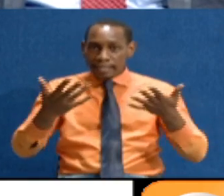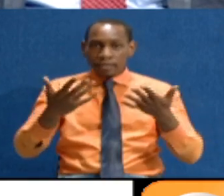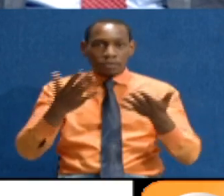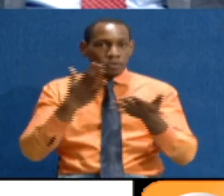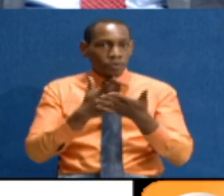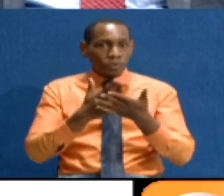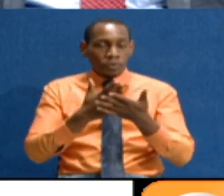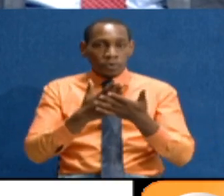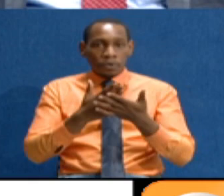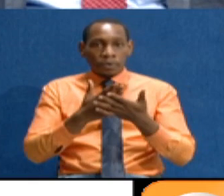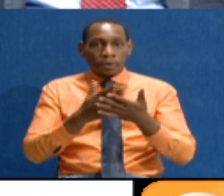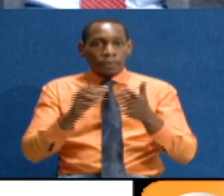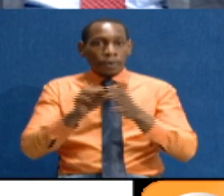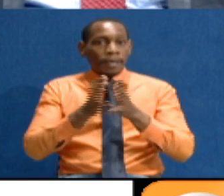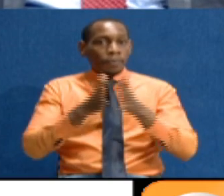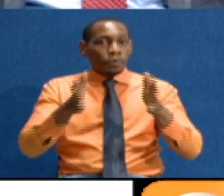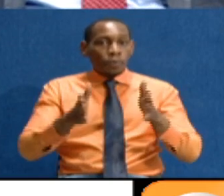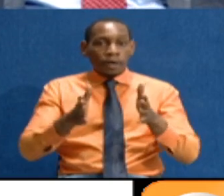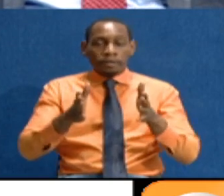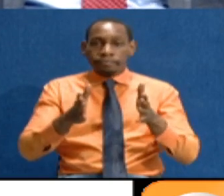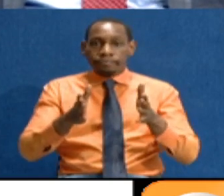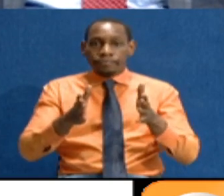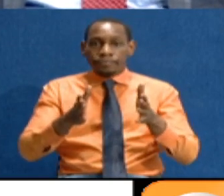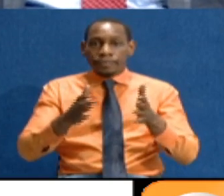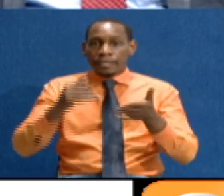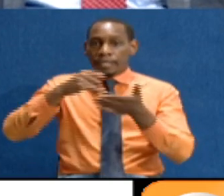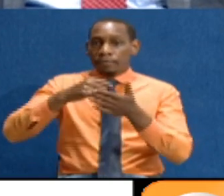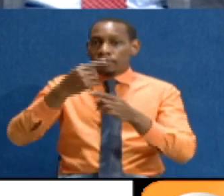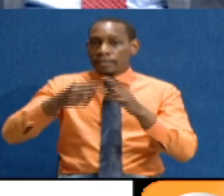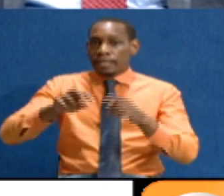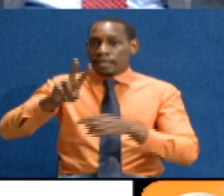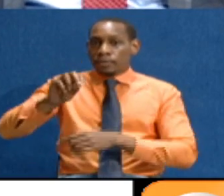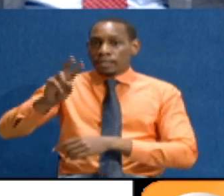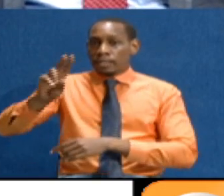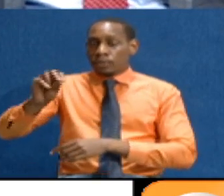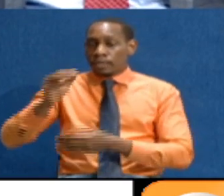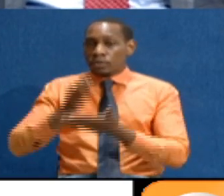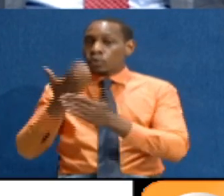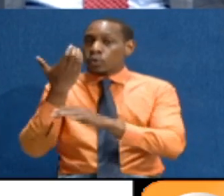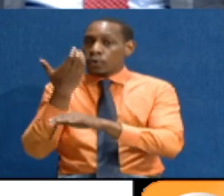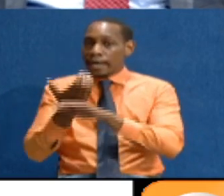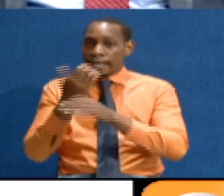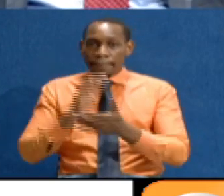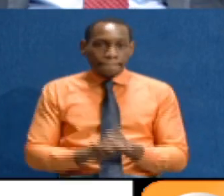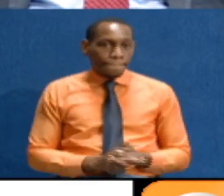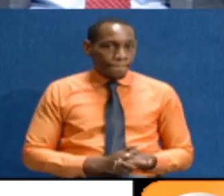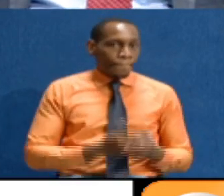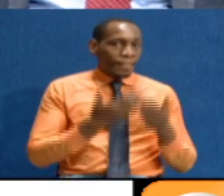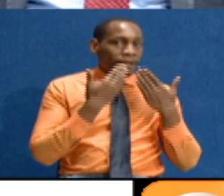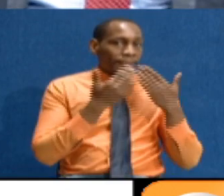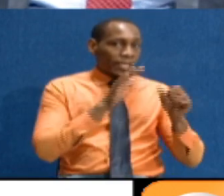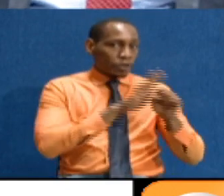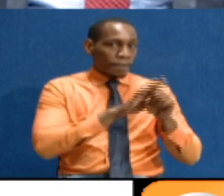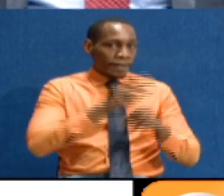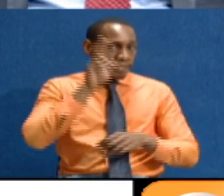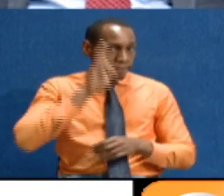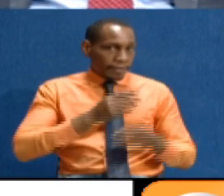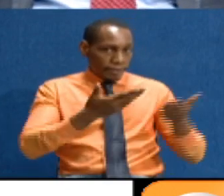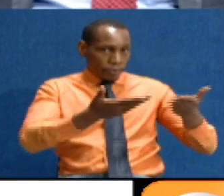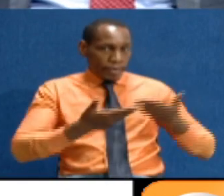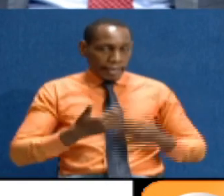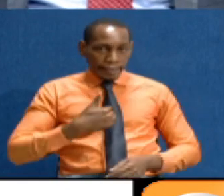to a head now in terms of 2020 and how tough it was? Thank you so much, Vicky, for having